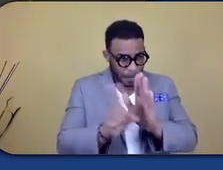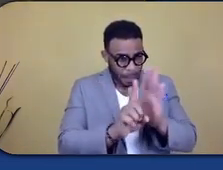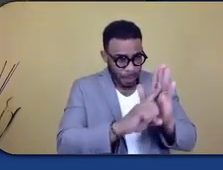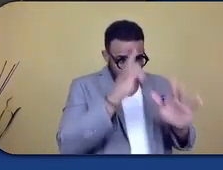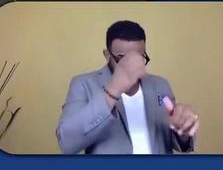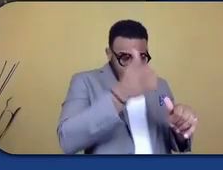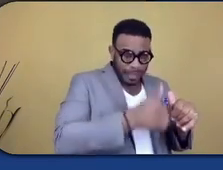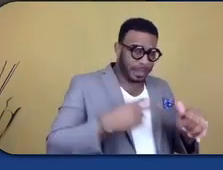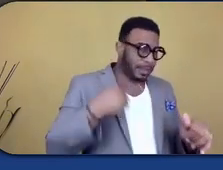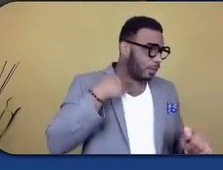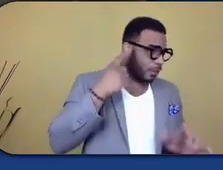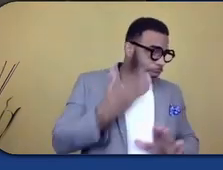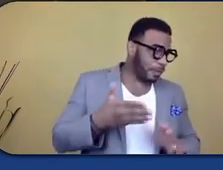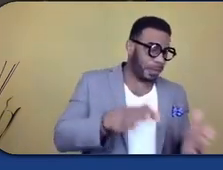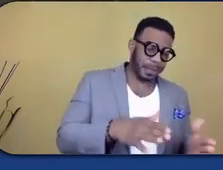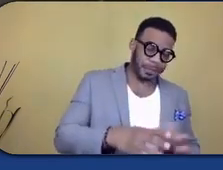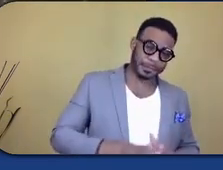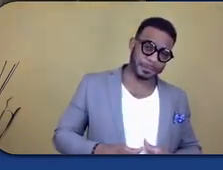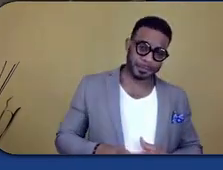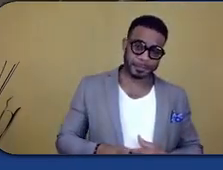who died.